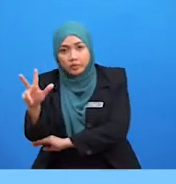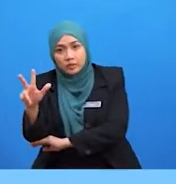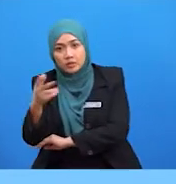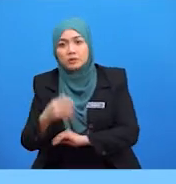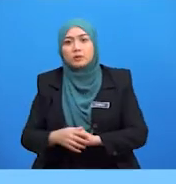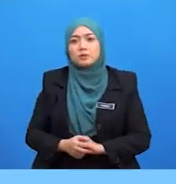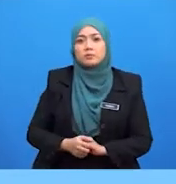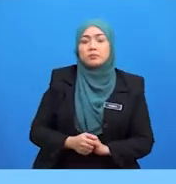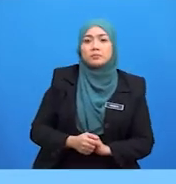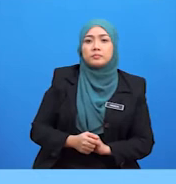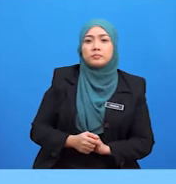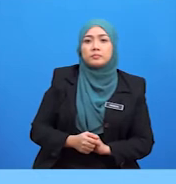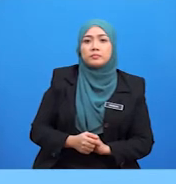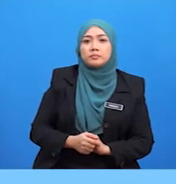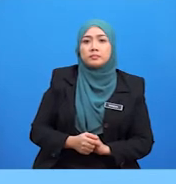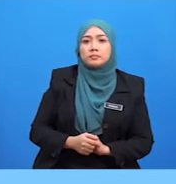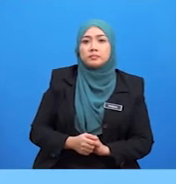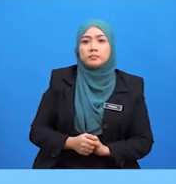it looked like.